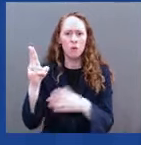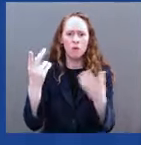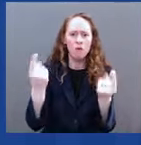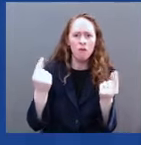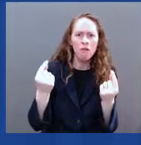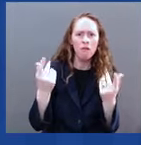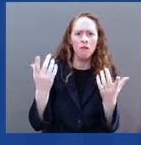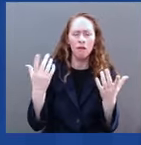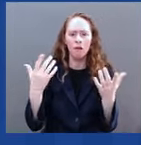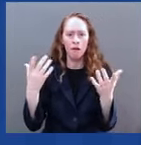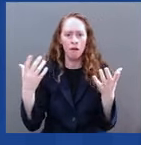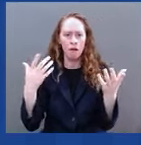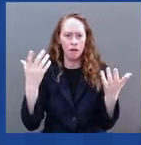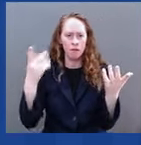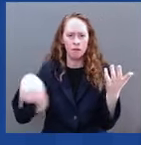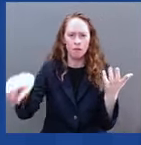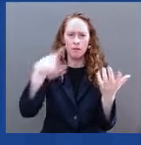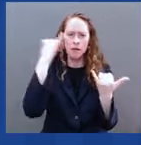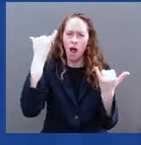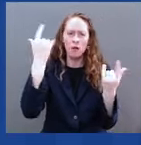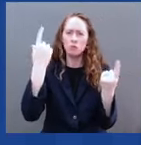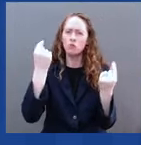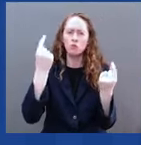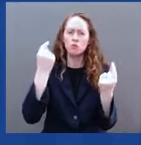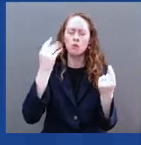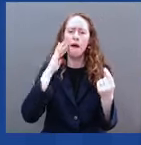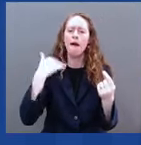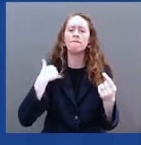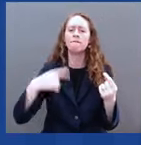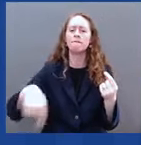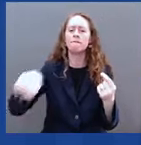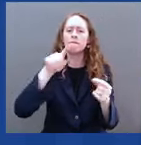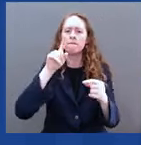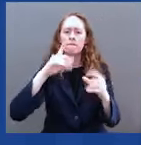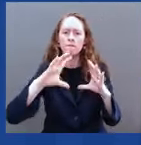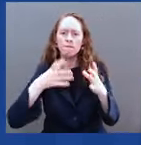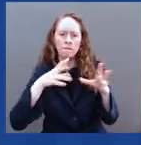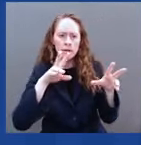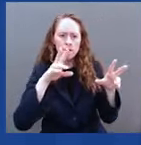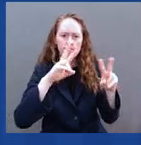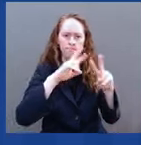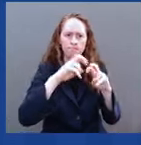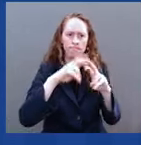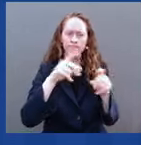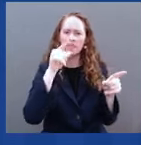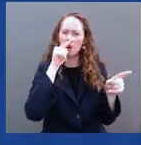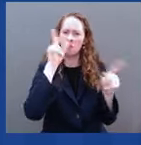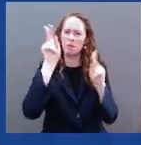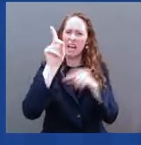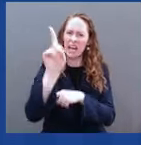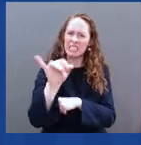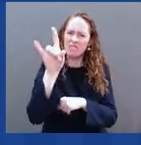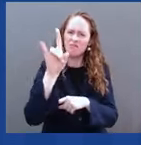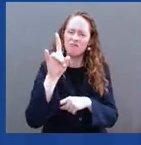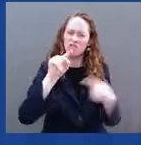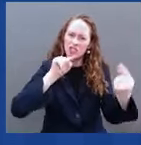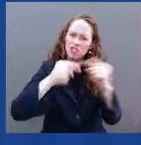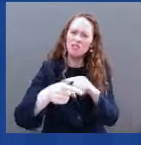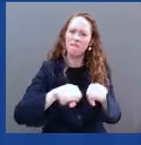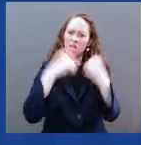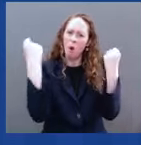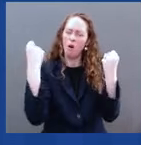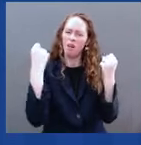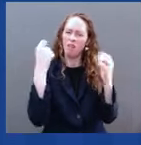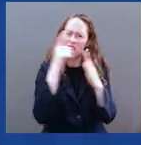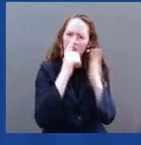the sanctions and where and when and how they violated them. And that's something we're going to put in train. It's not done yet.